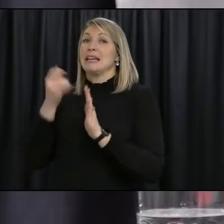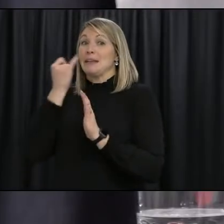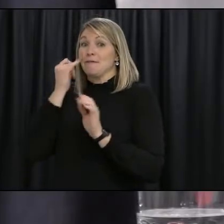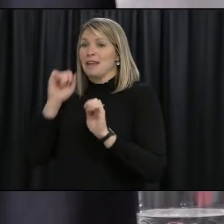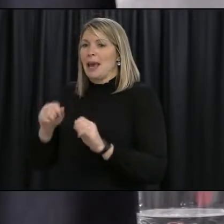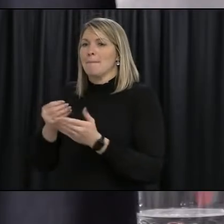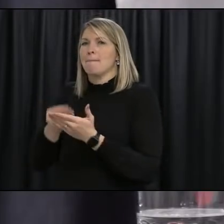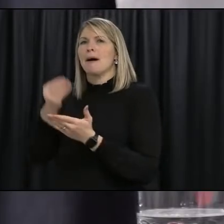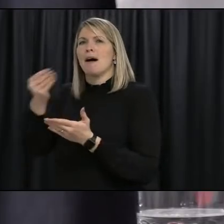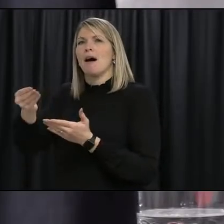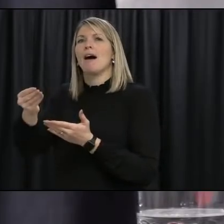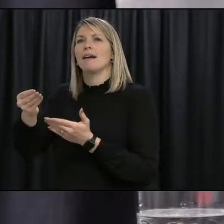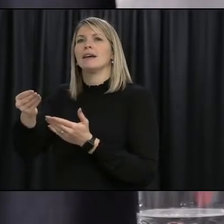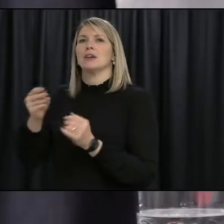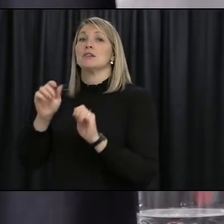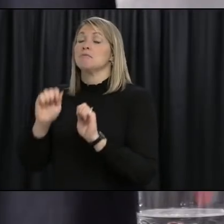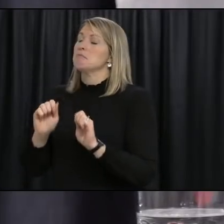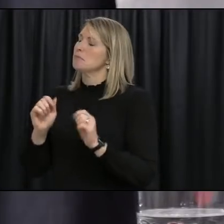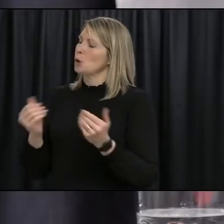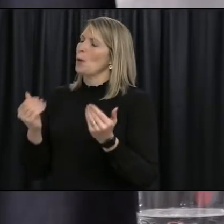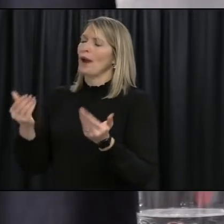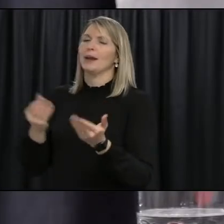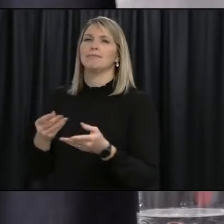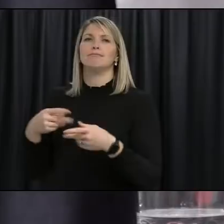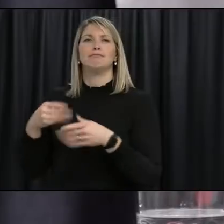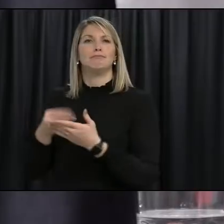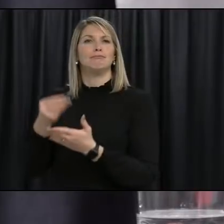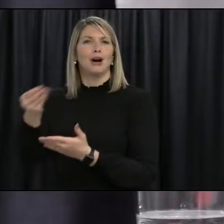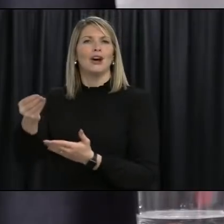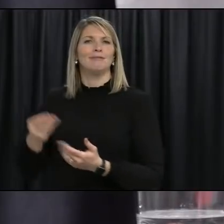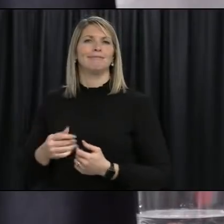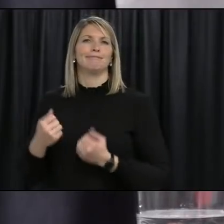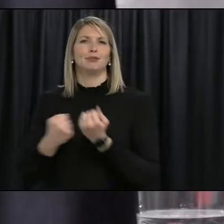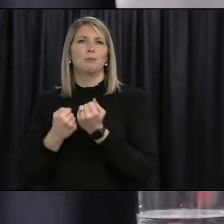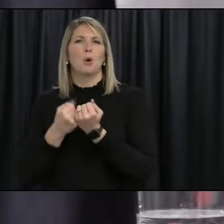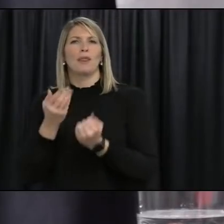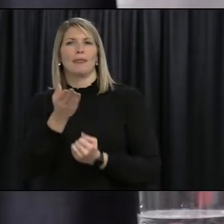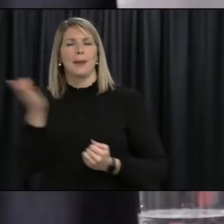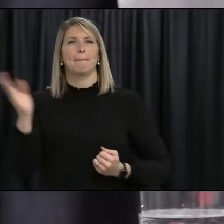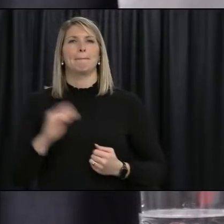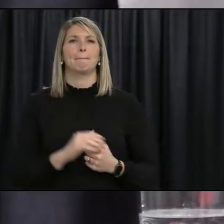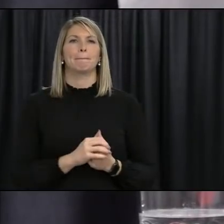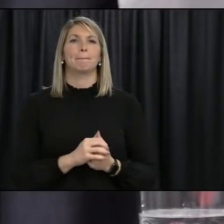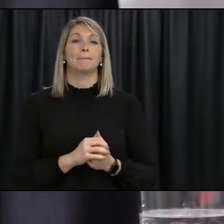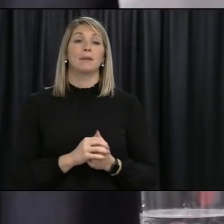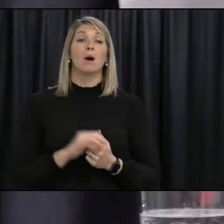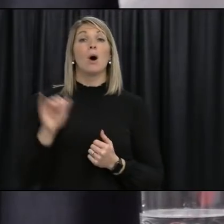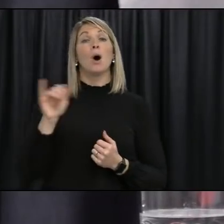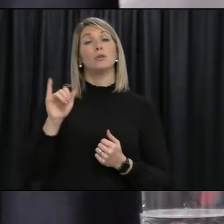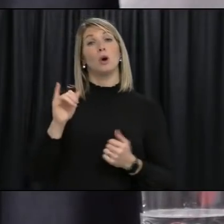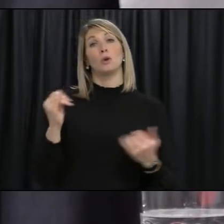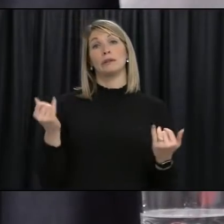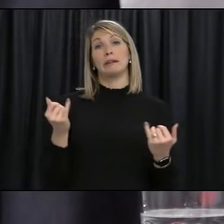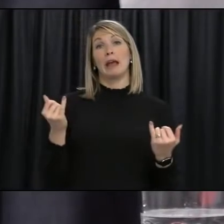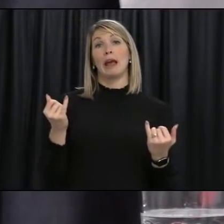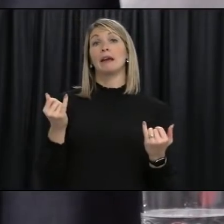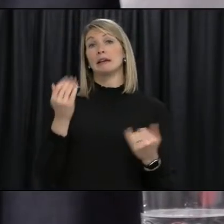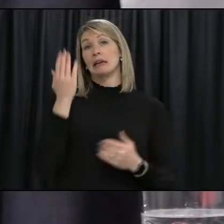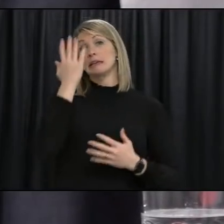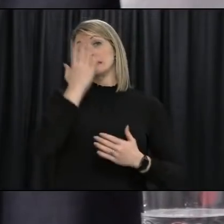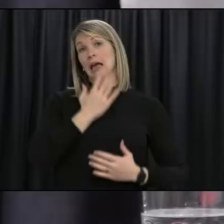these. On a sadder note, it is a National Day of Remembrance for the victims of road crash